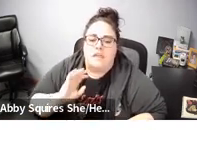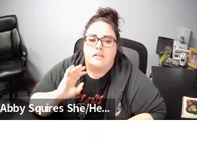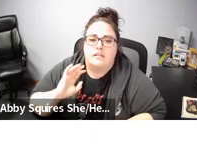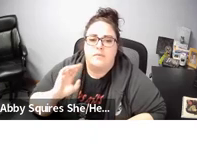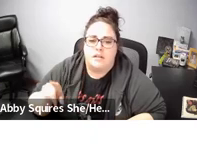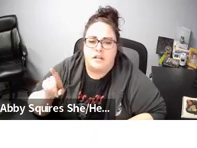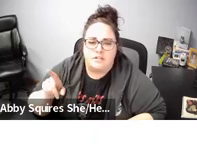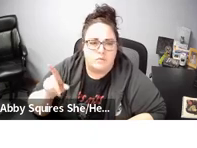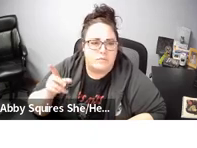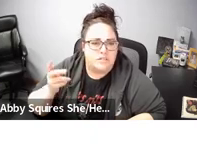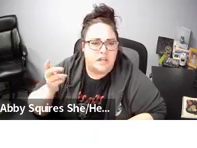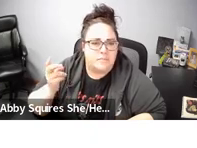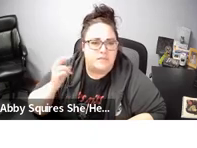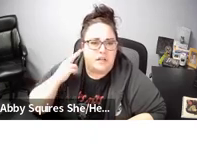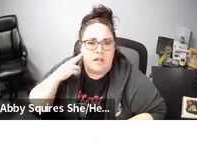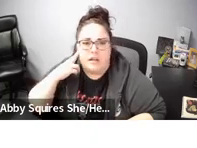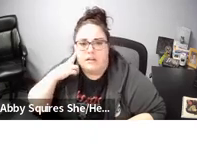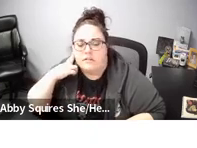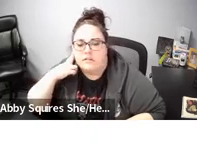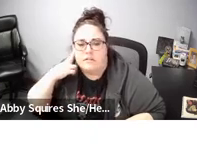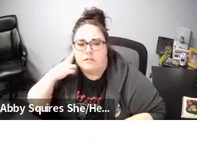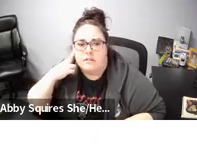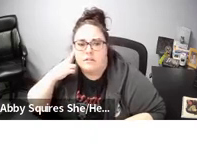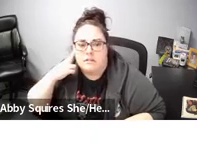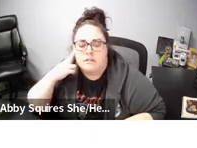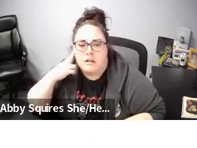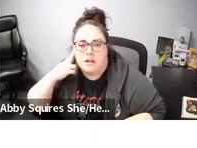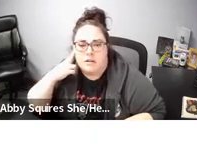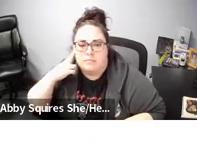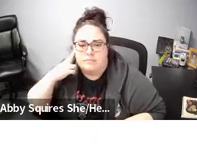And then if you want to hit enter one more time, I forgot.